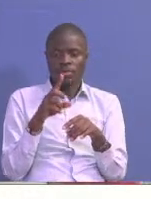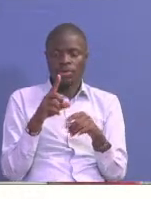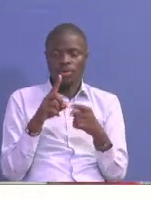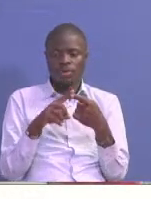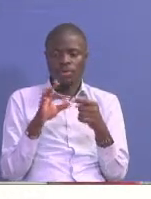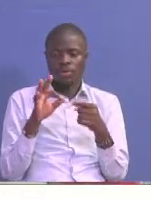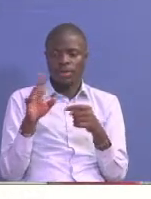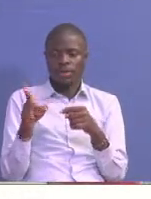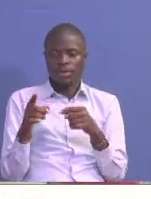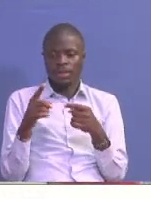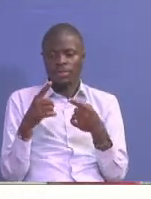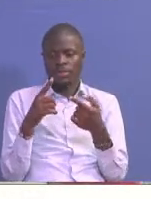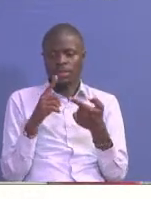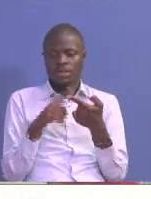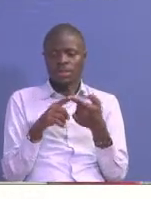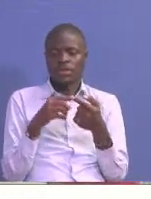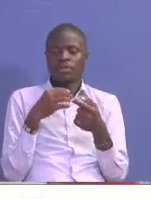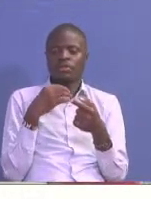to